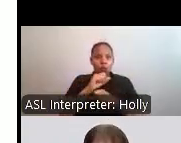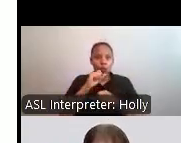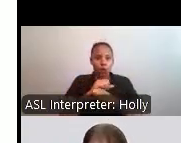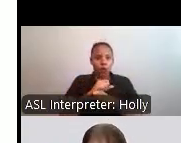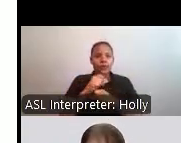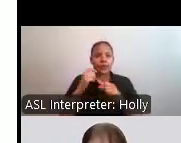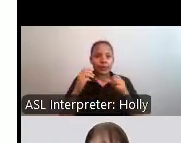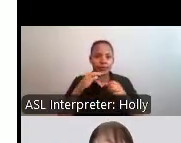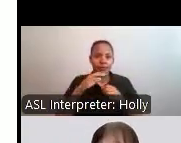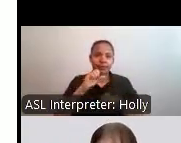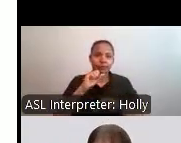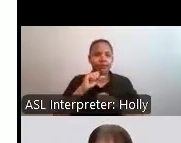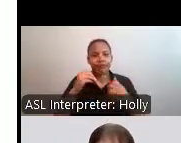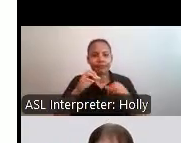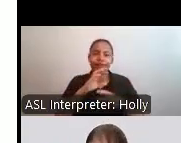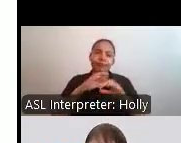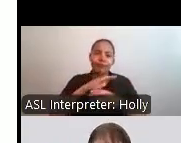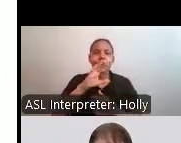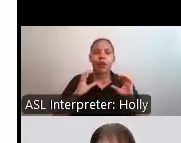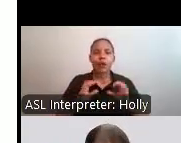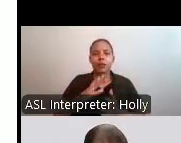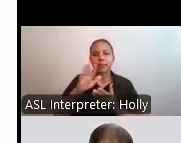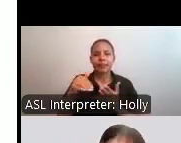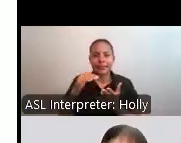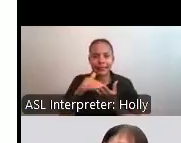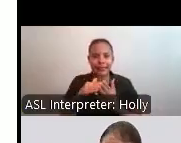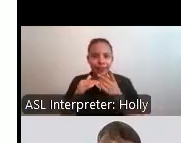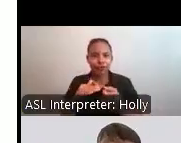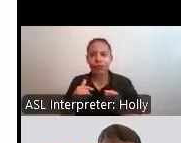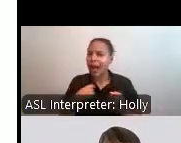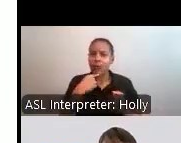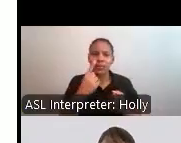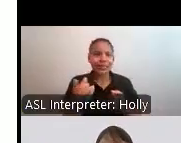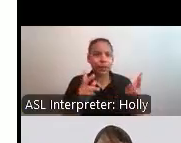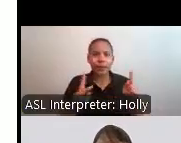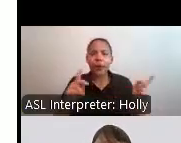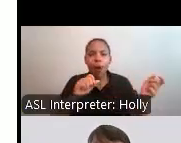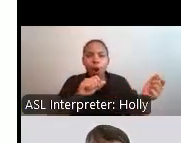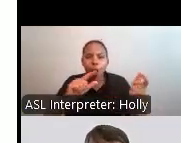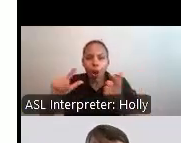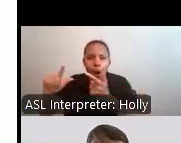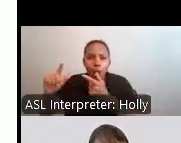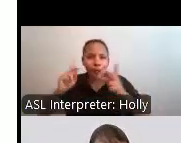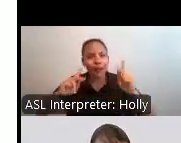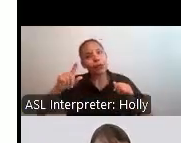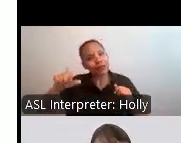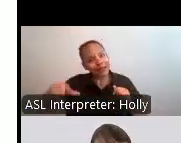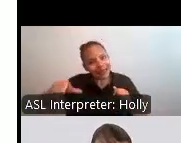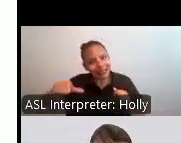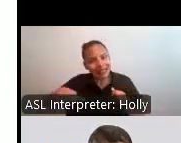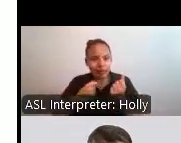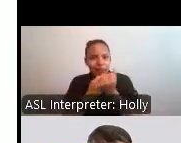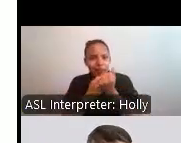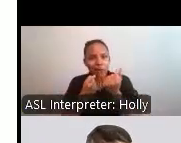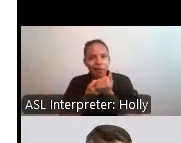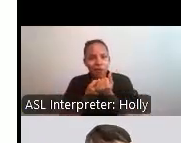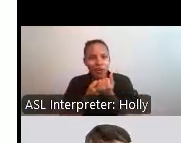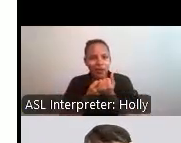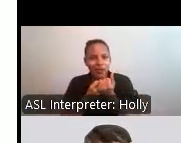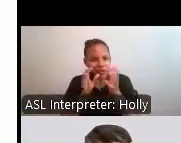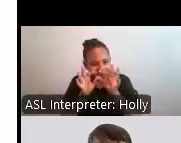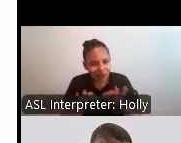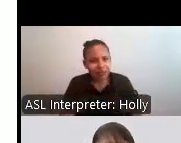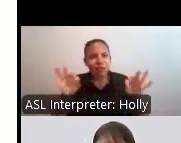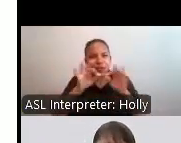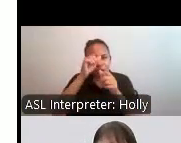everybody needs support. I need support to get out the door in the morning sometimes. So that is really such an important thing to remember.